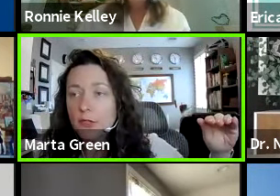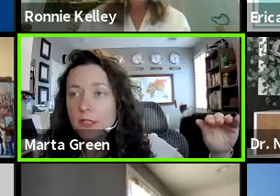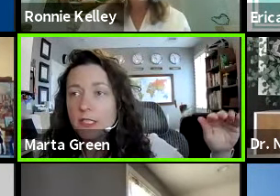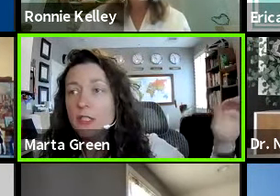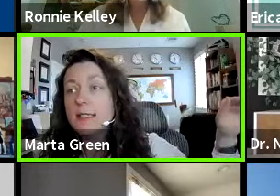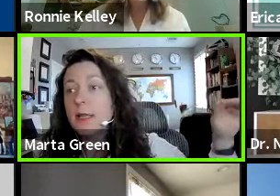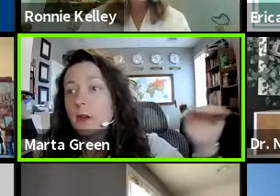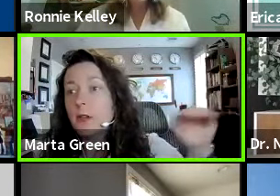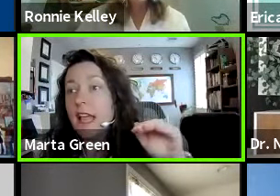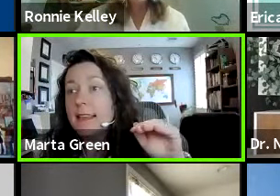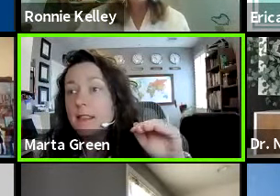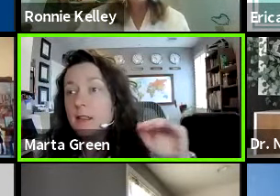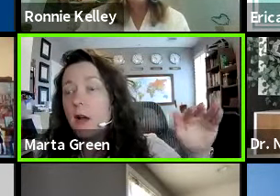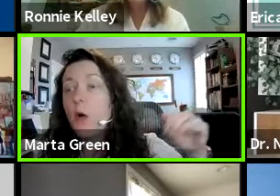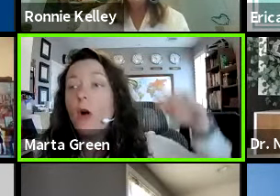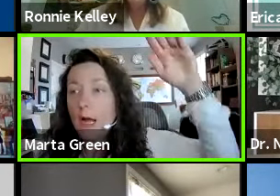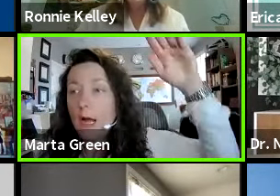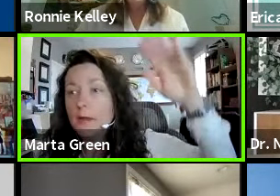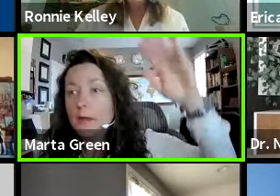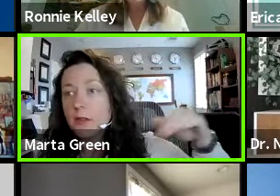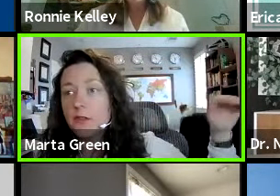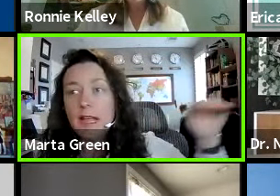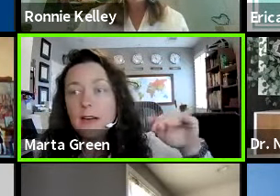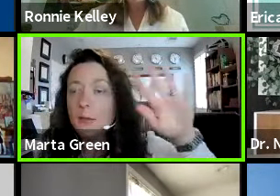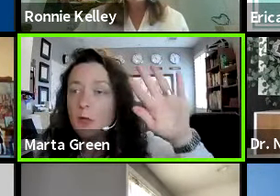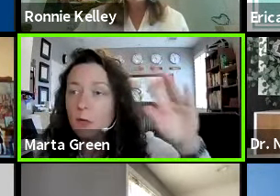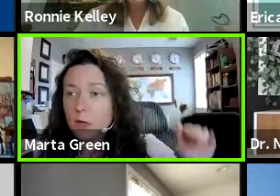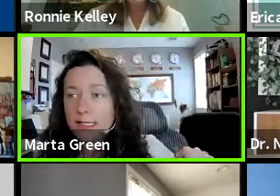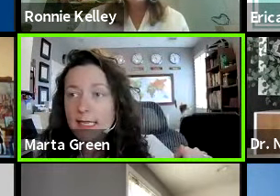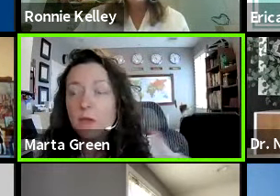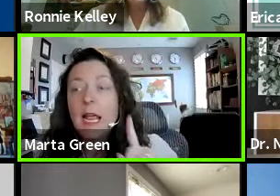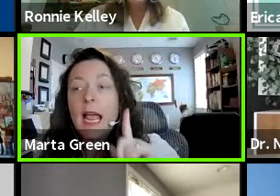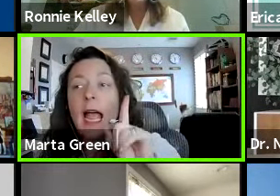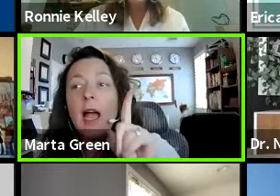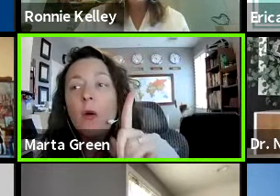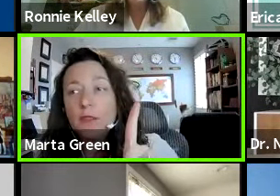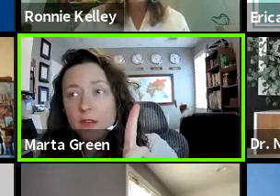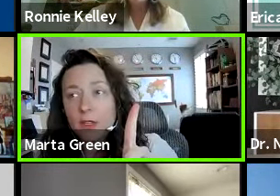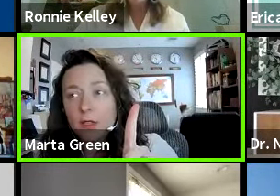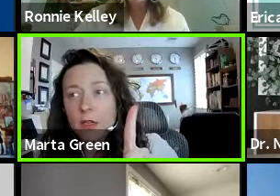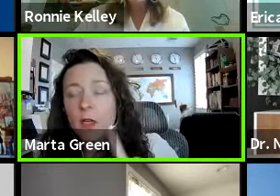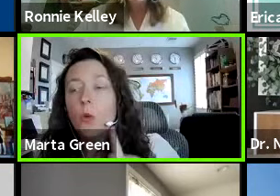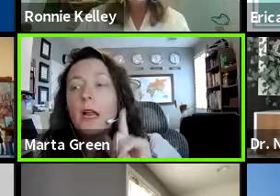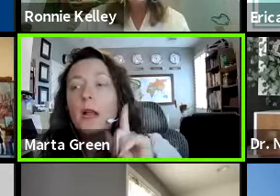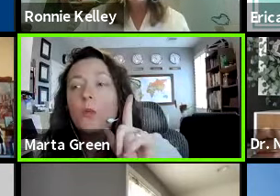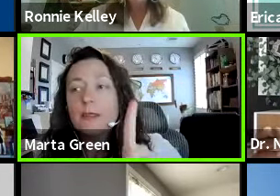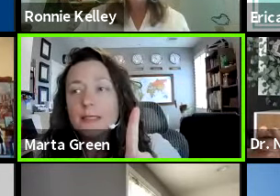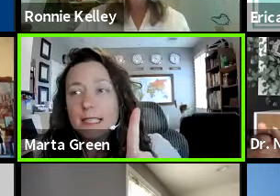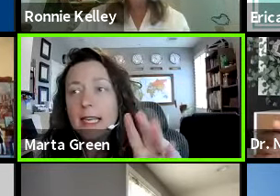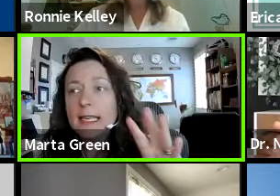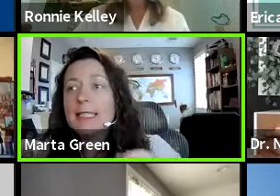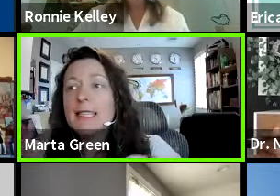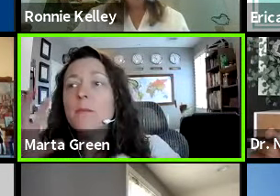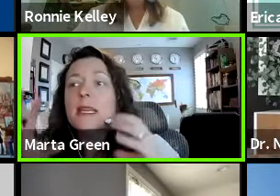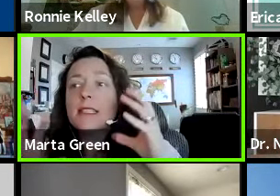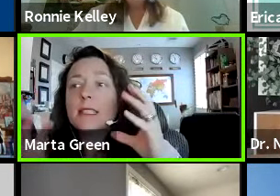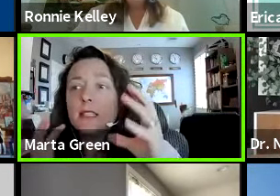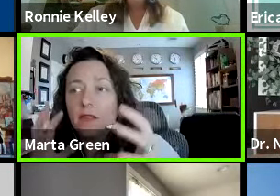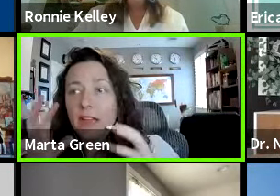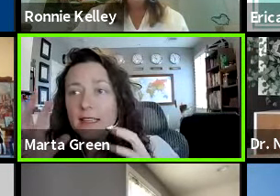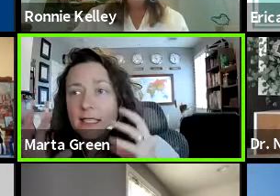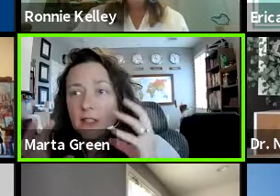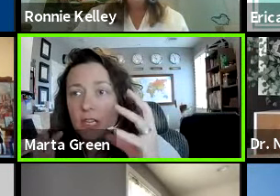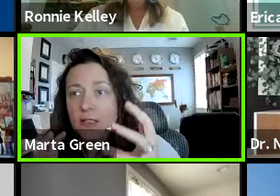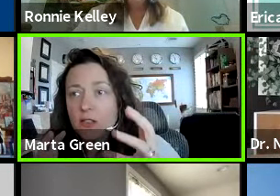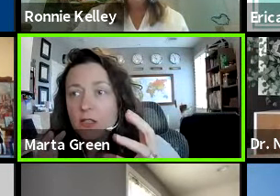local health jurisdictions, they were flat or up. They were either flat or up. Nobody went down. However, what I will say is the mix